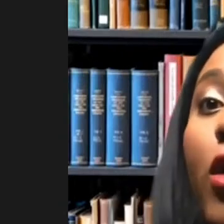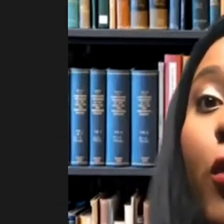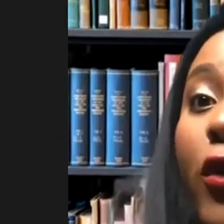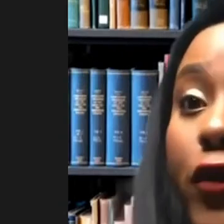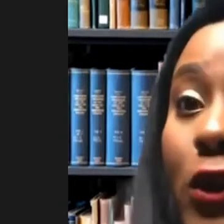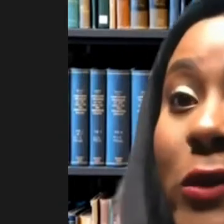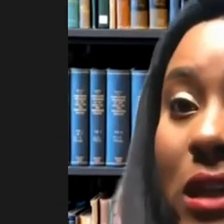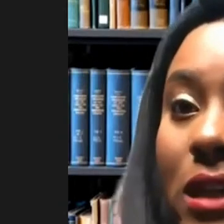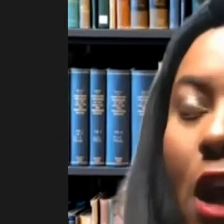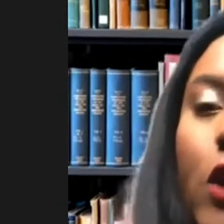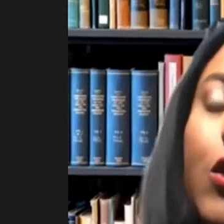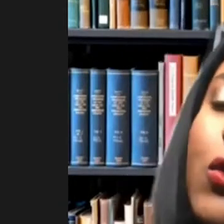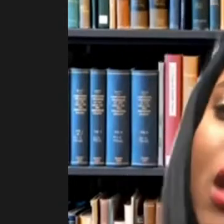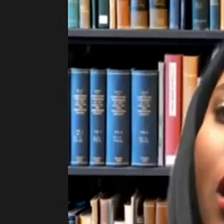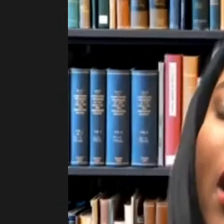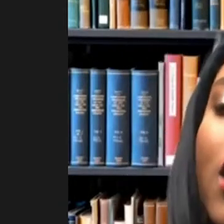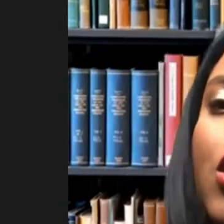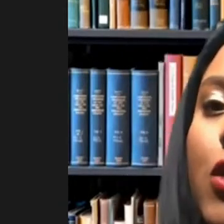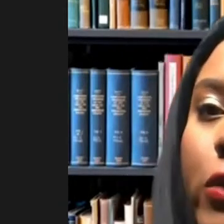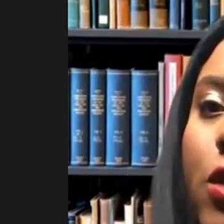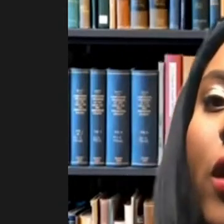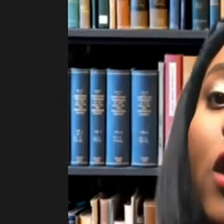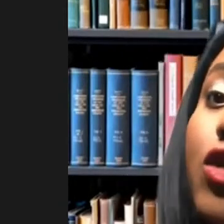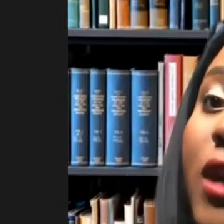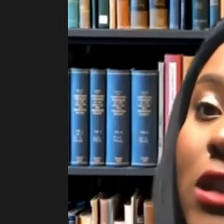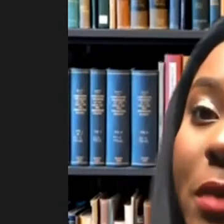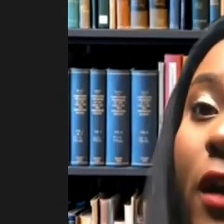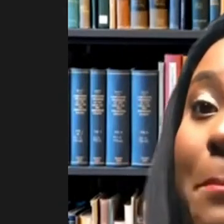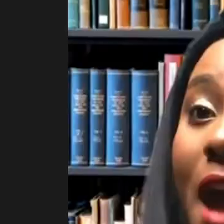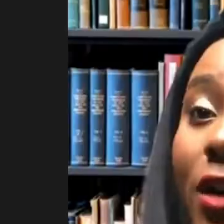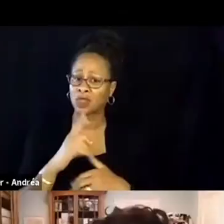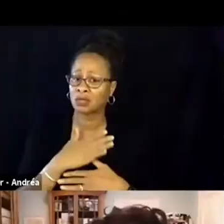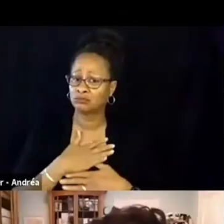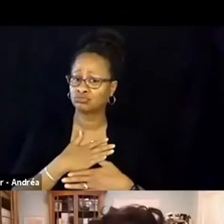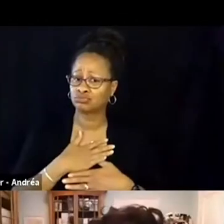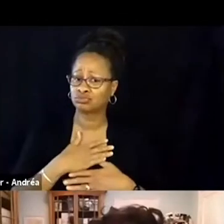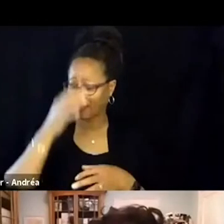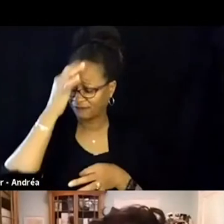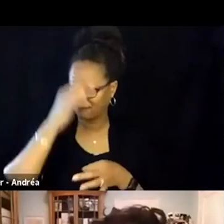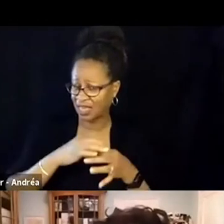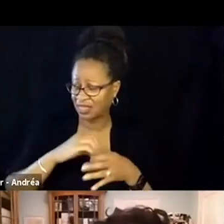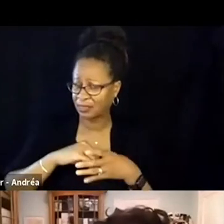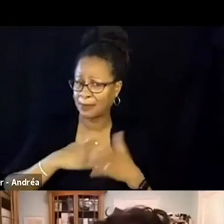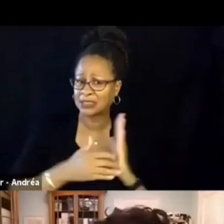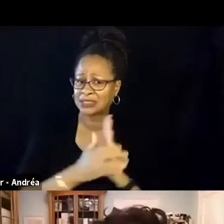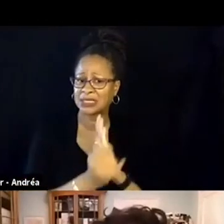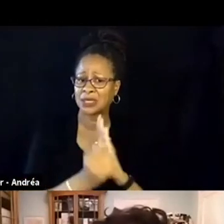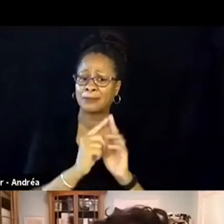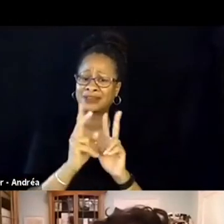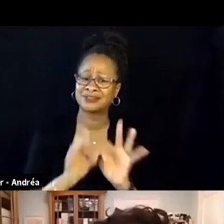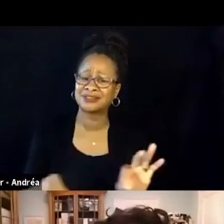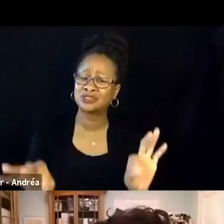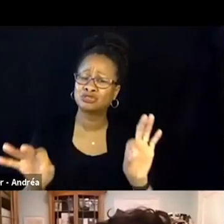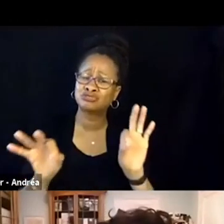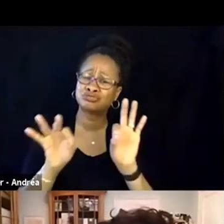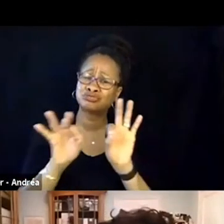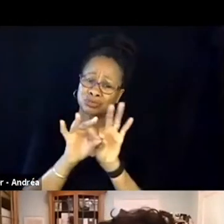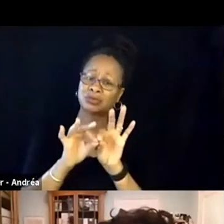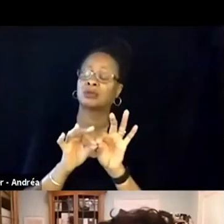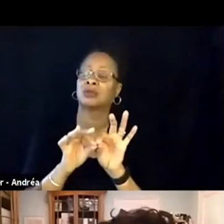that people are refusing to tell and to do so in a transparent manner. It is critical to me that my